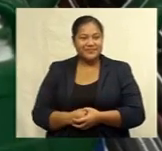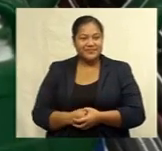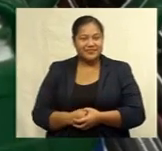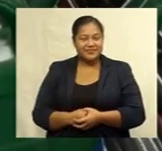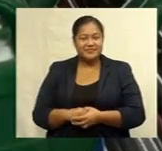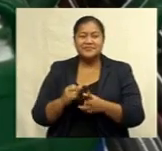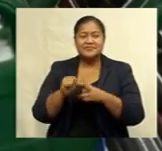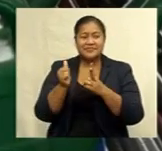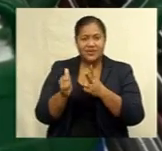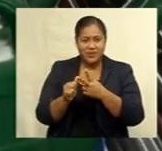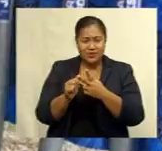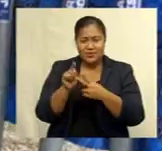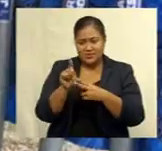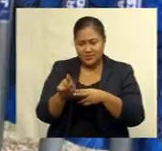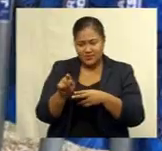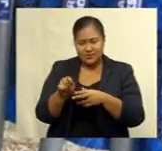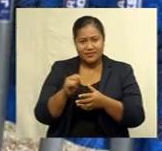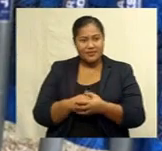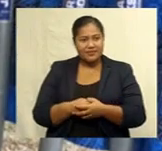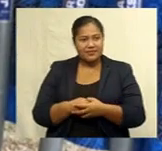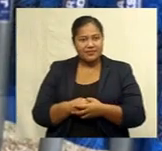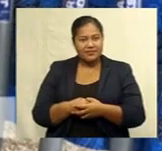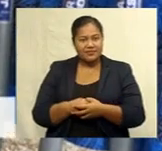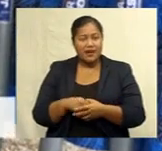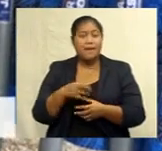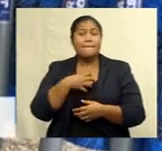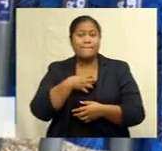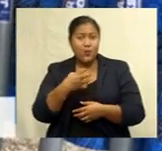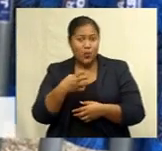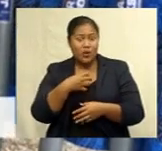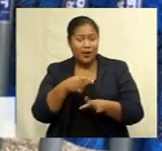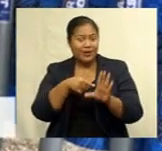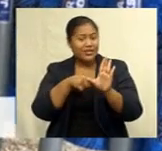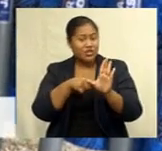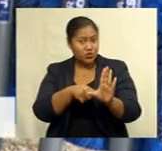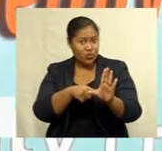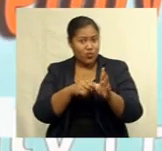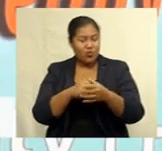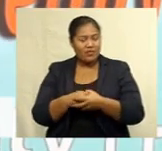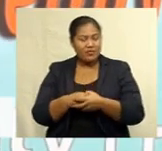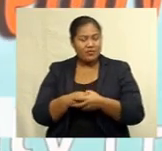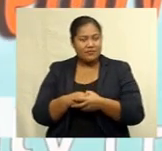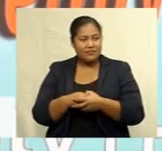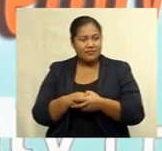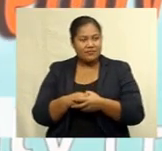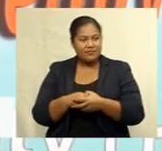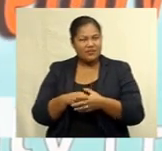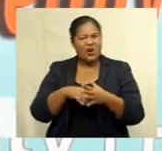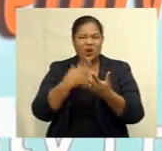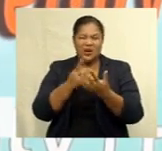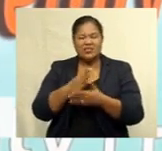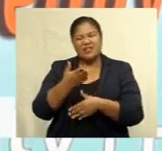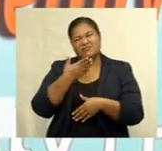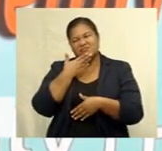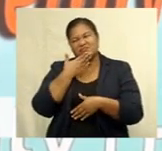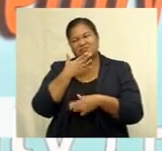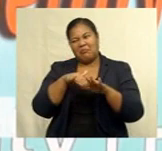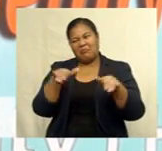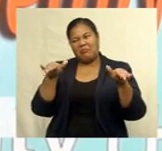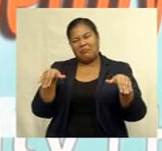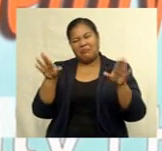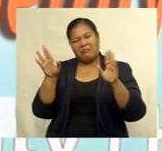has also meant that more of our youths, instead of being aimless without any